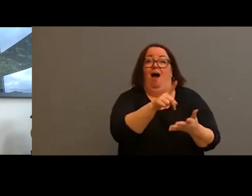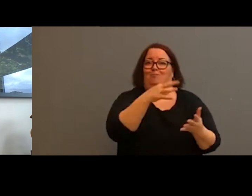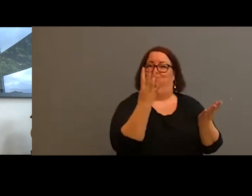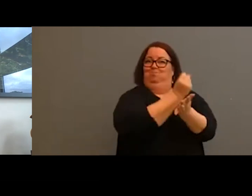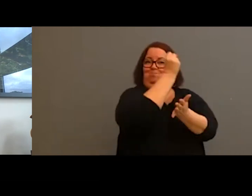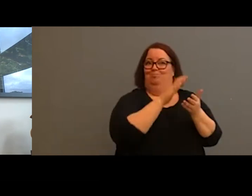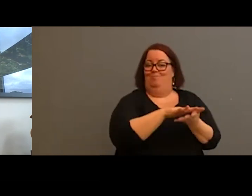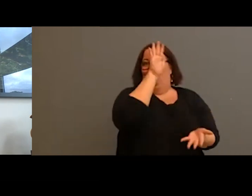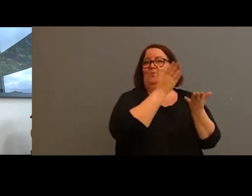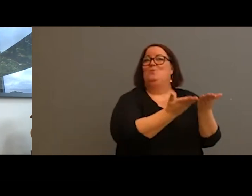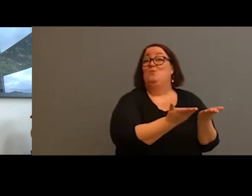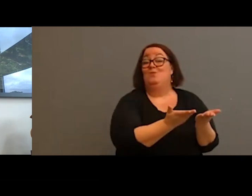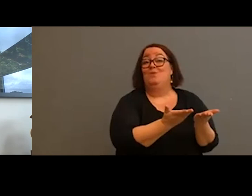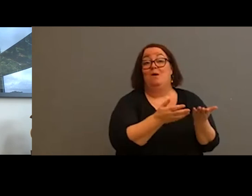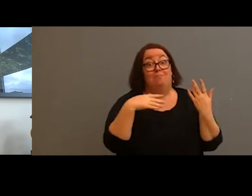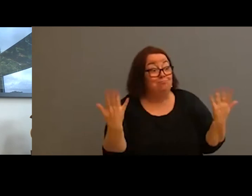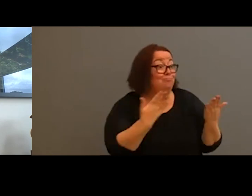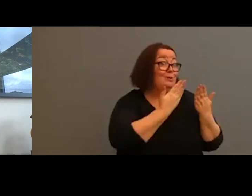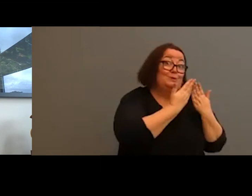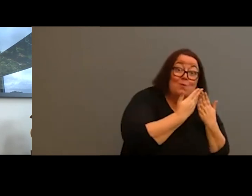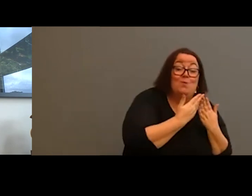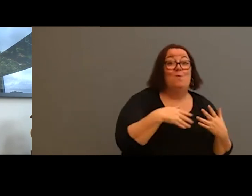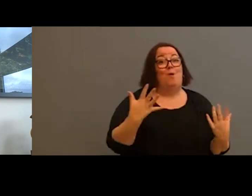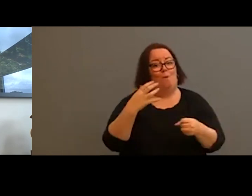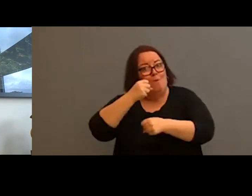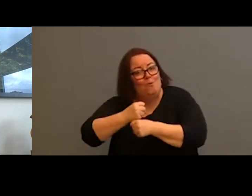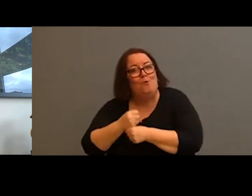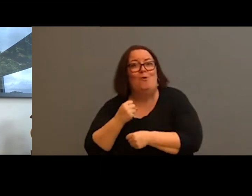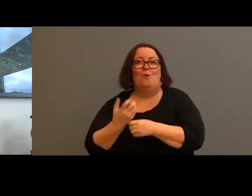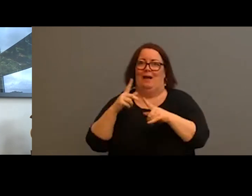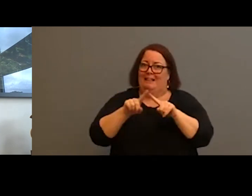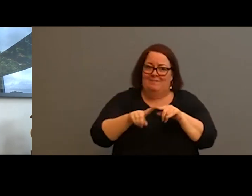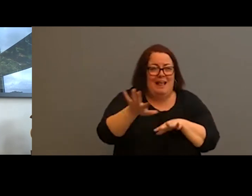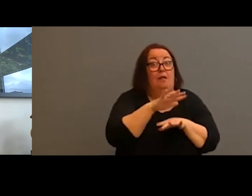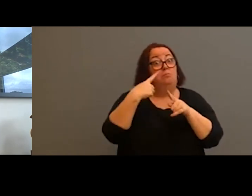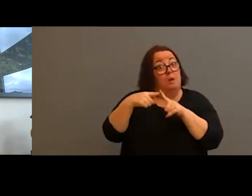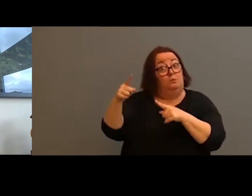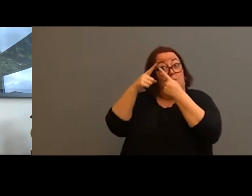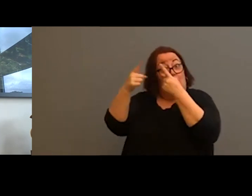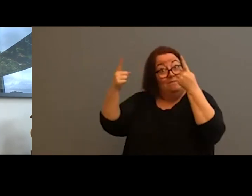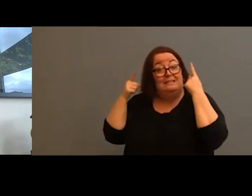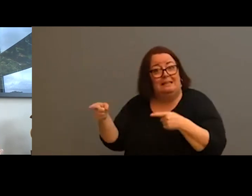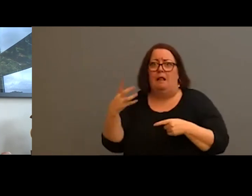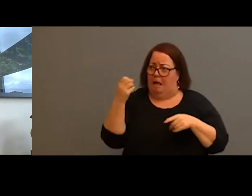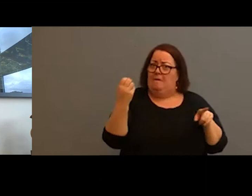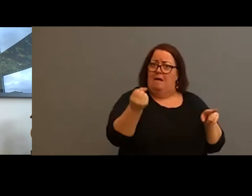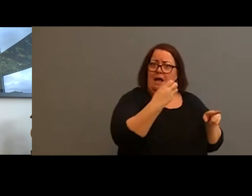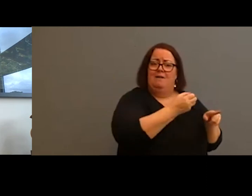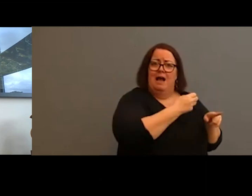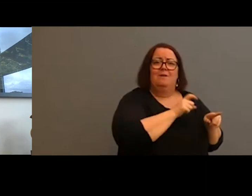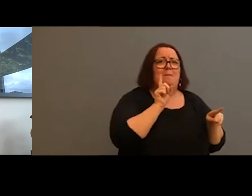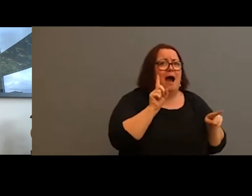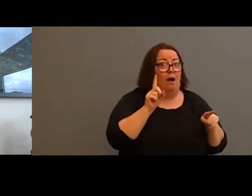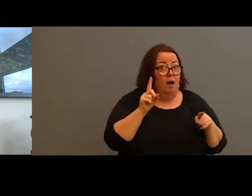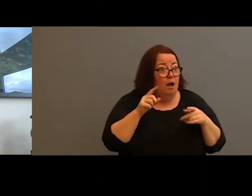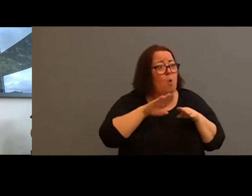and universities universally designed, but how we can introduce universally designed environments into all aspects